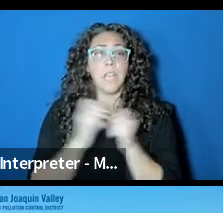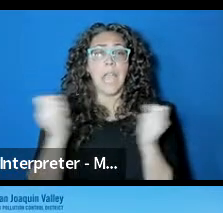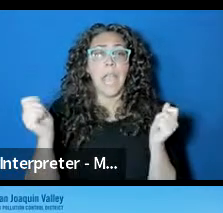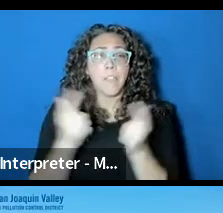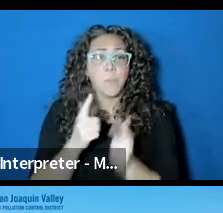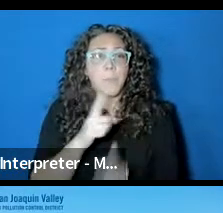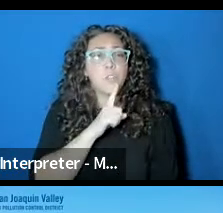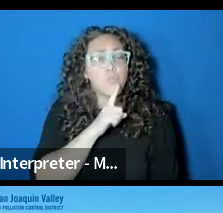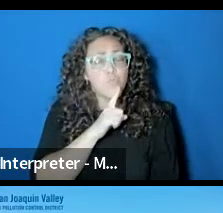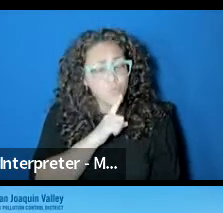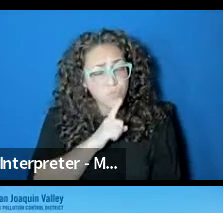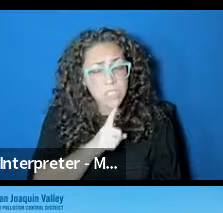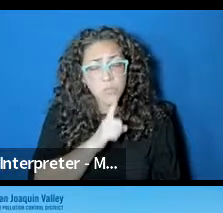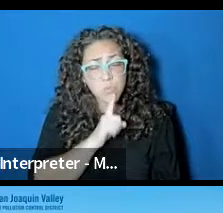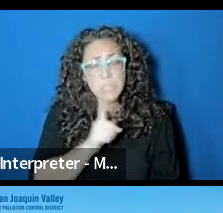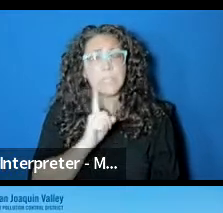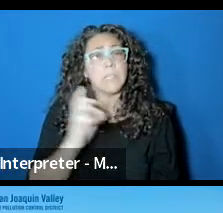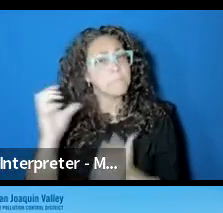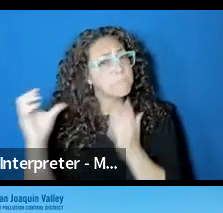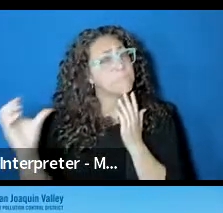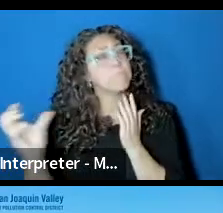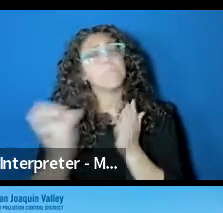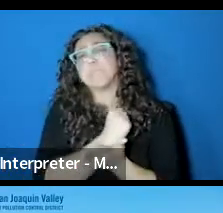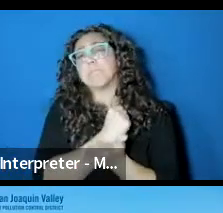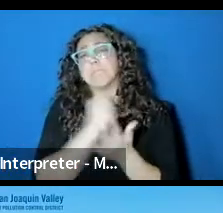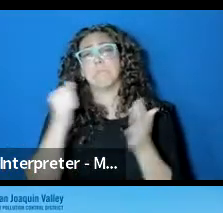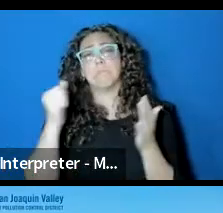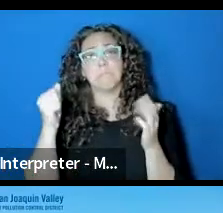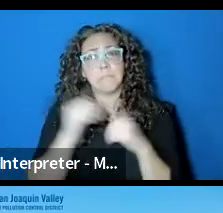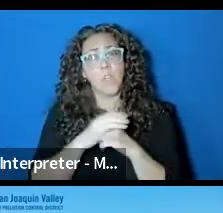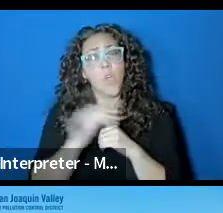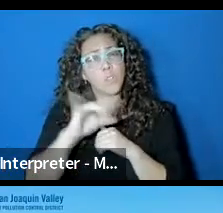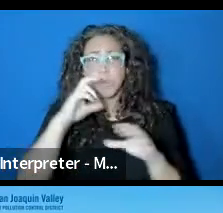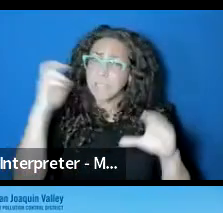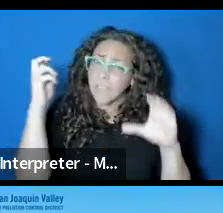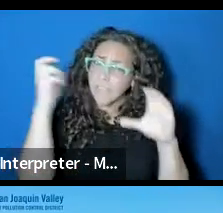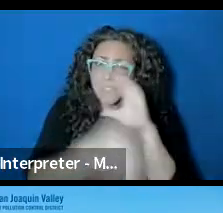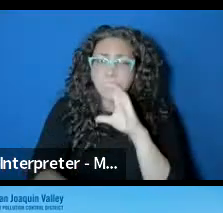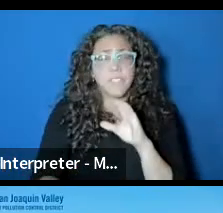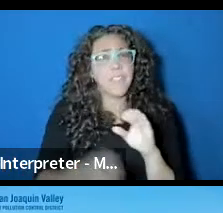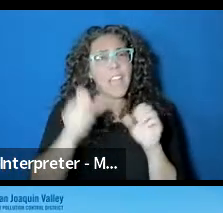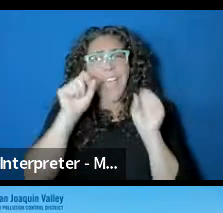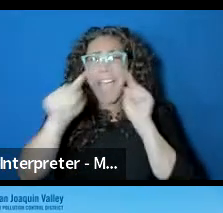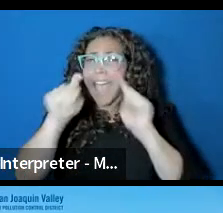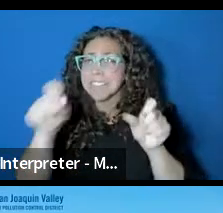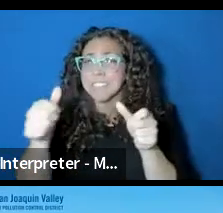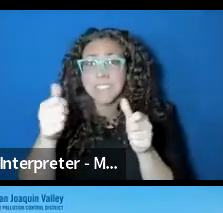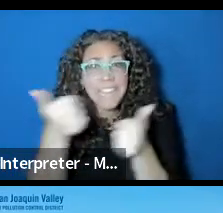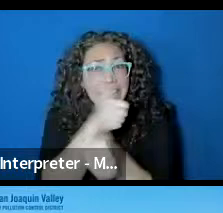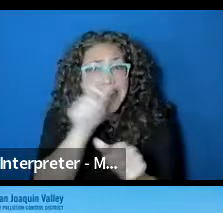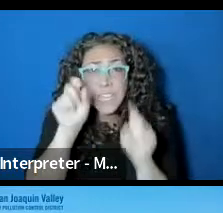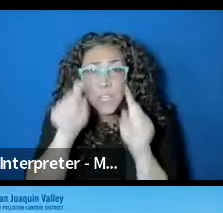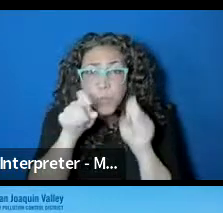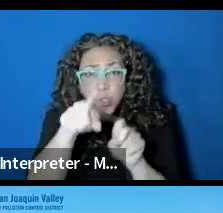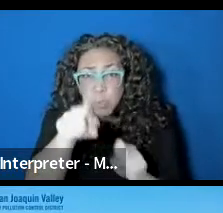really dives into this, asks as many questions as you need to ask. I'm